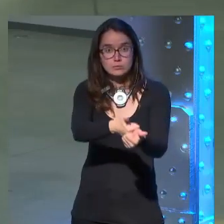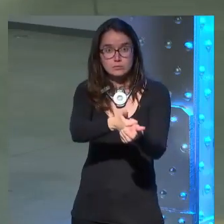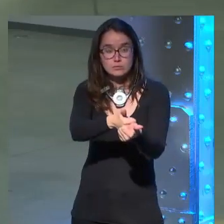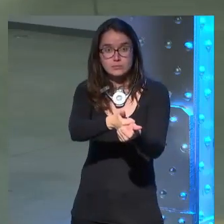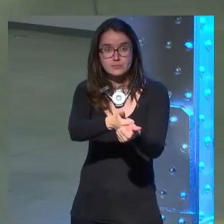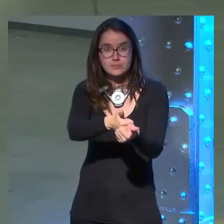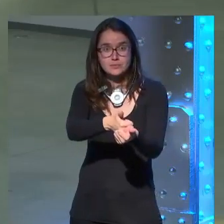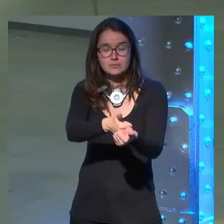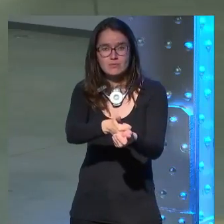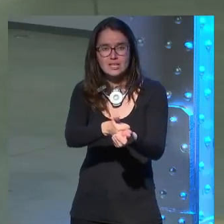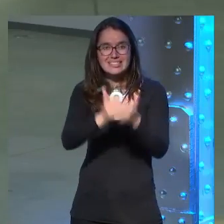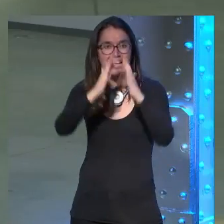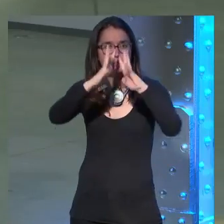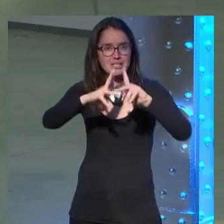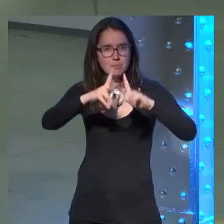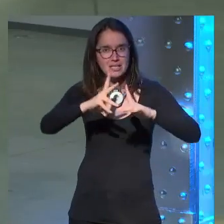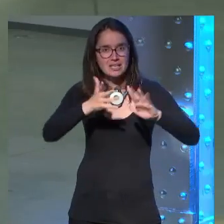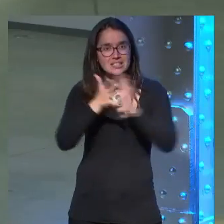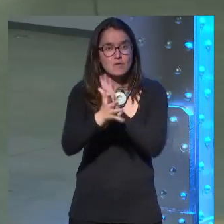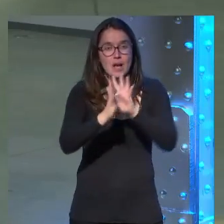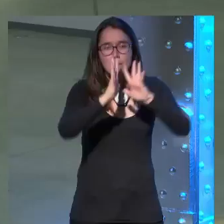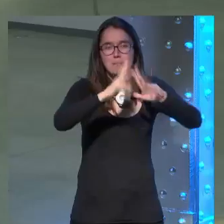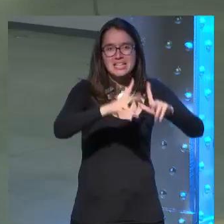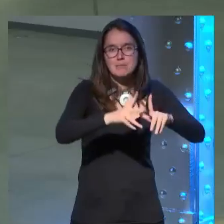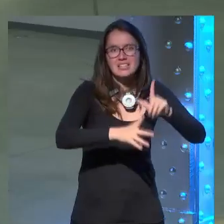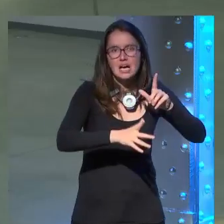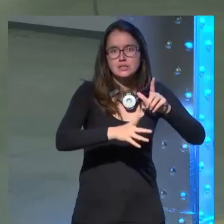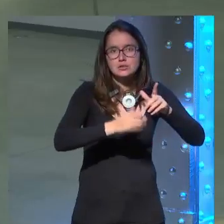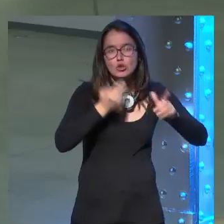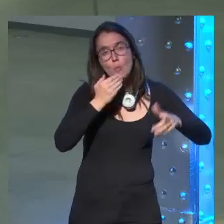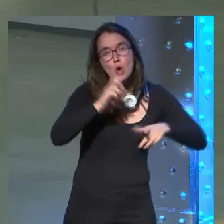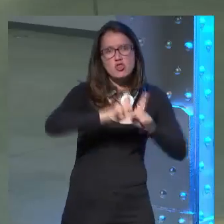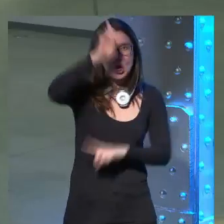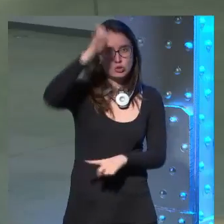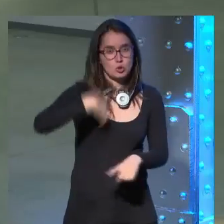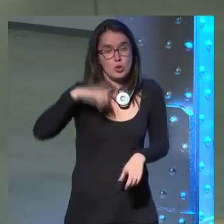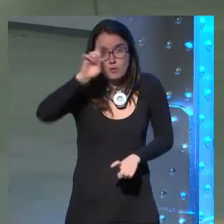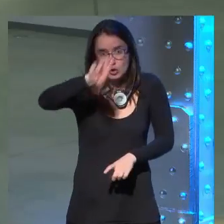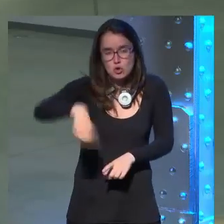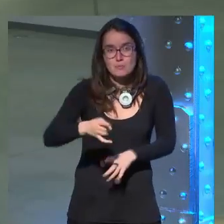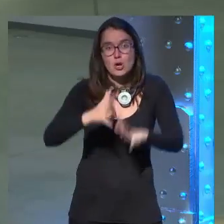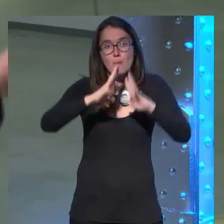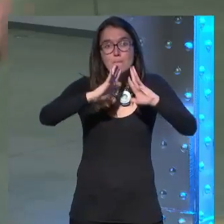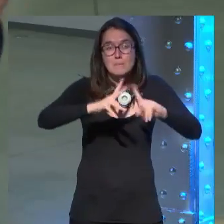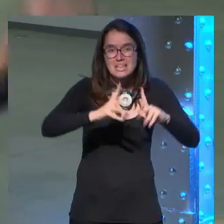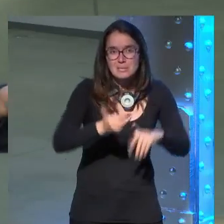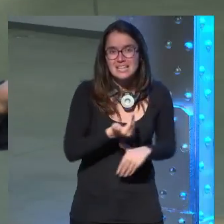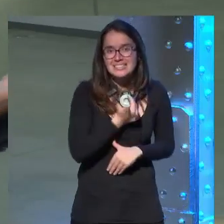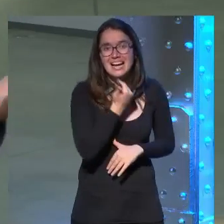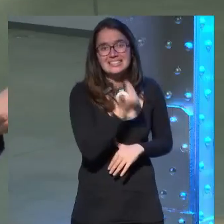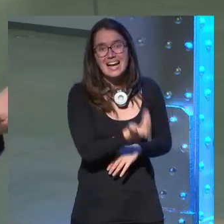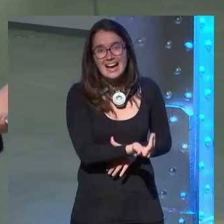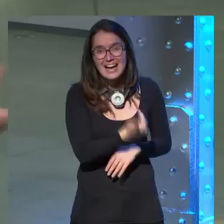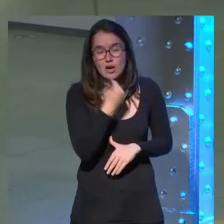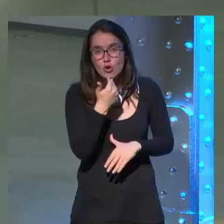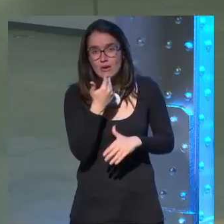the God. Mathematics is, I would say this, I'm a mathematician, but mathematics is the thing which led to the creation of everything